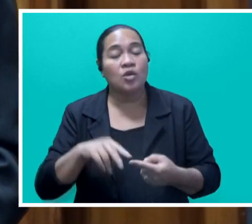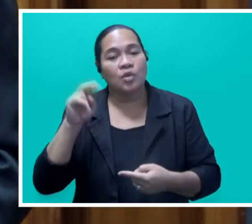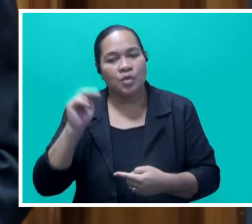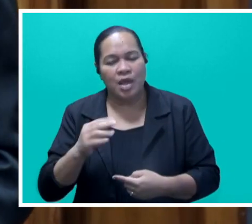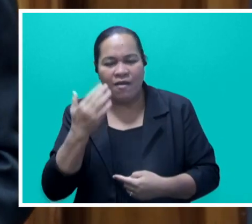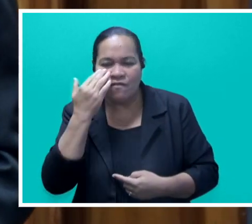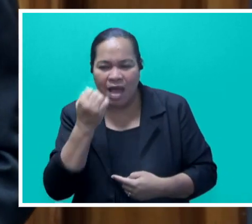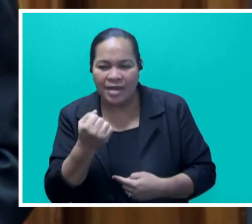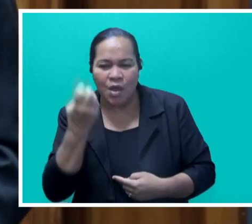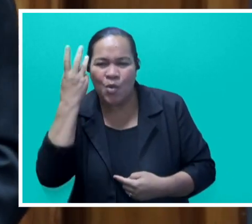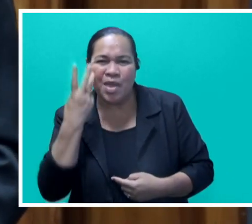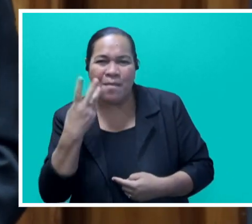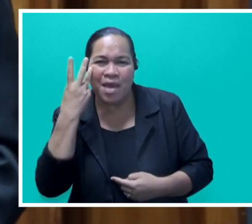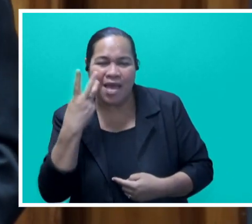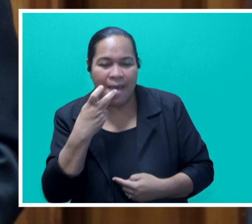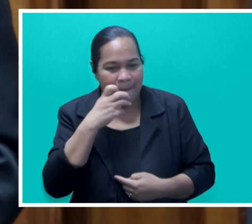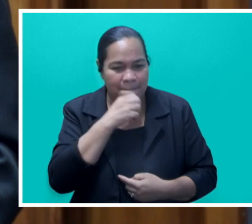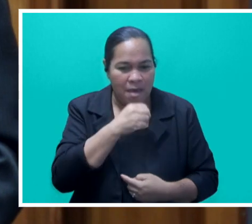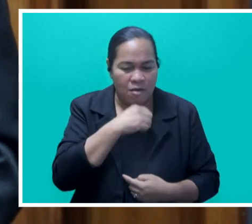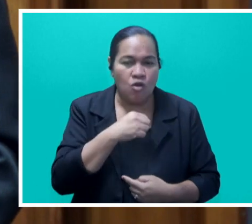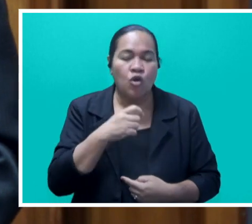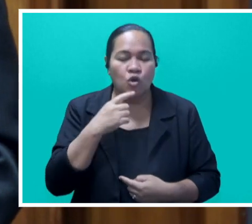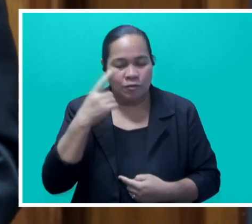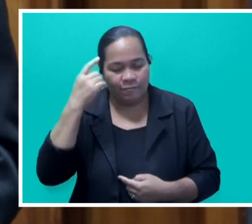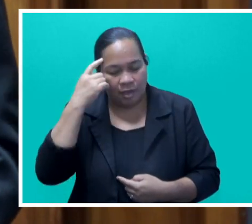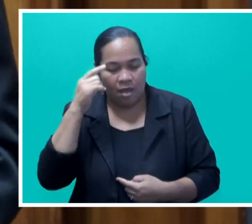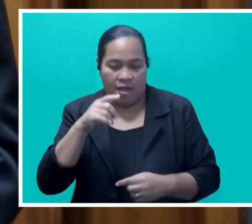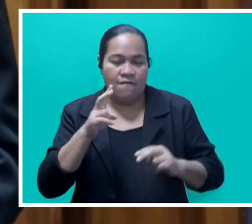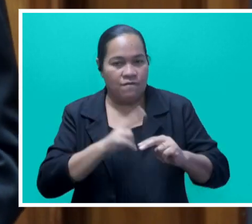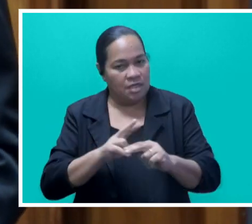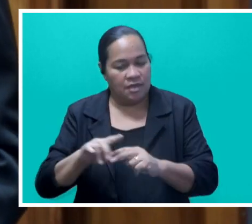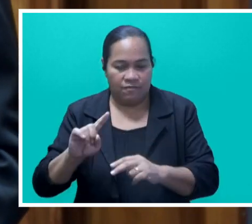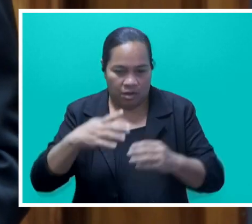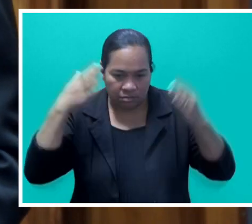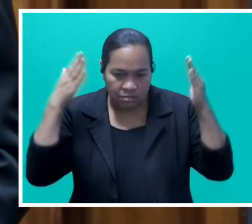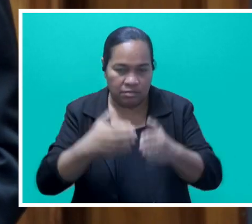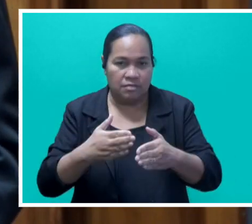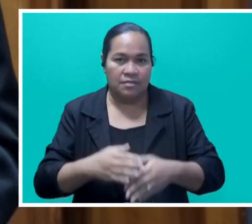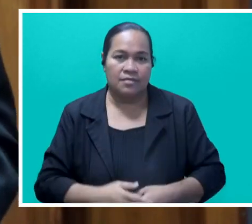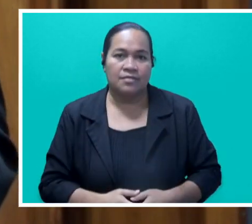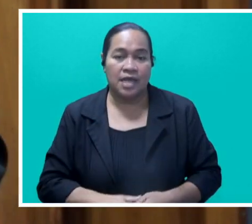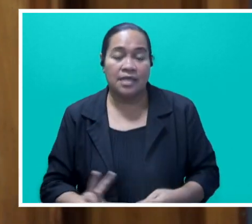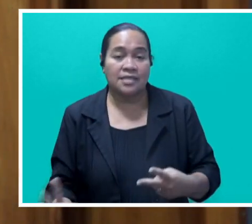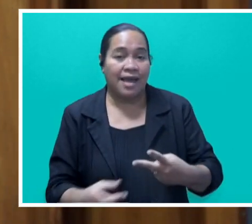find women and men who put the country first. Second,